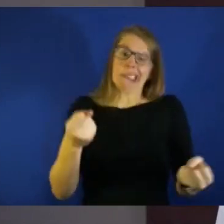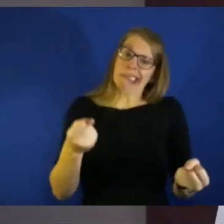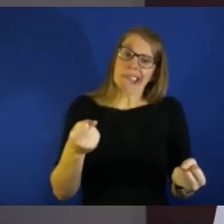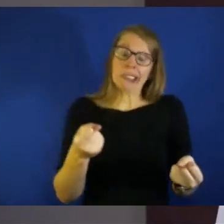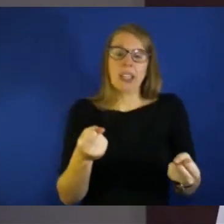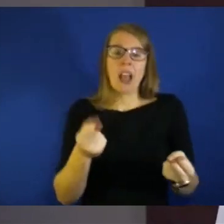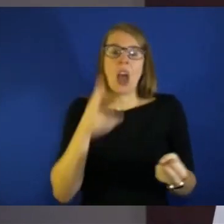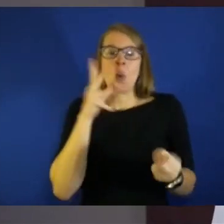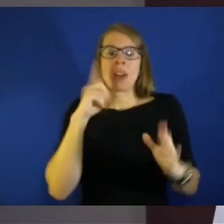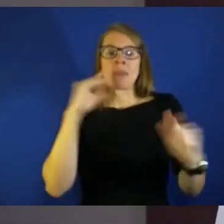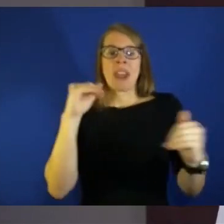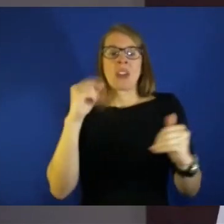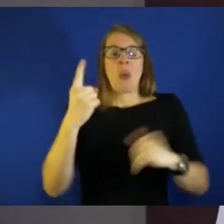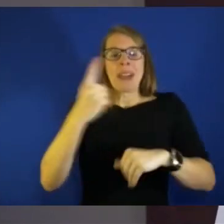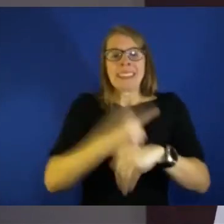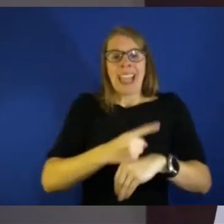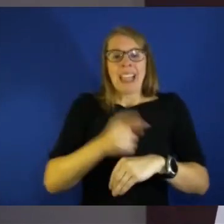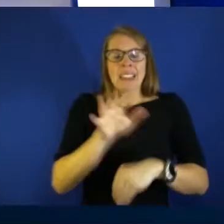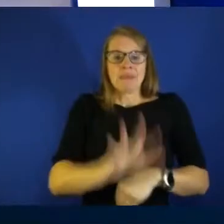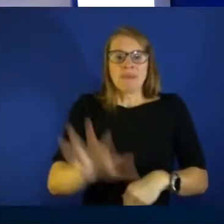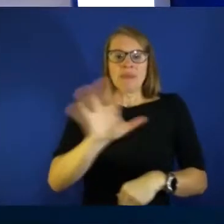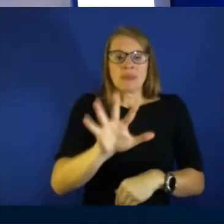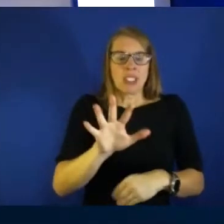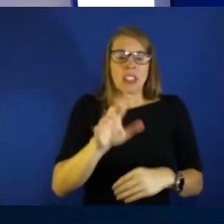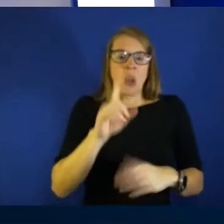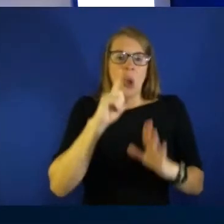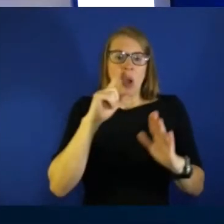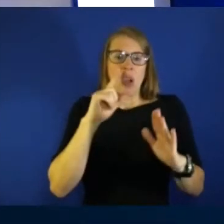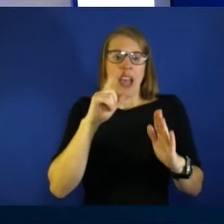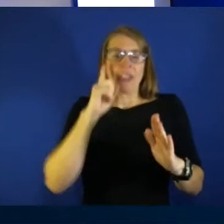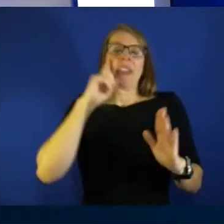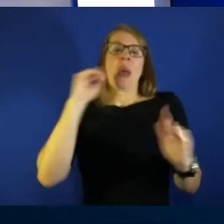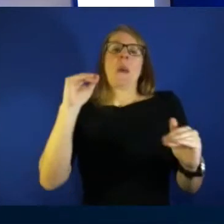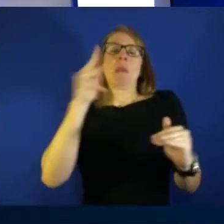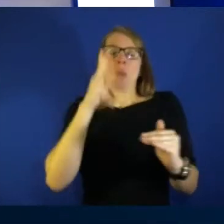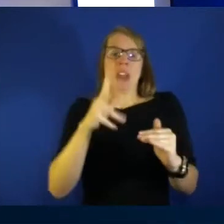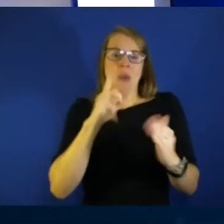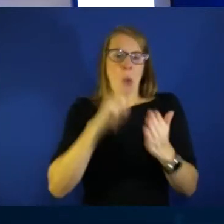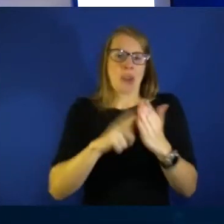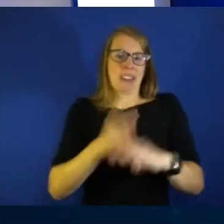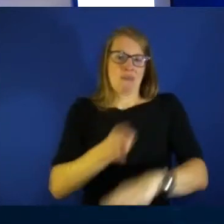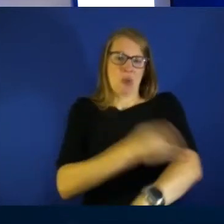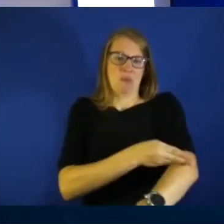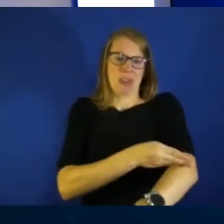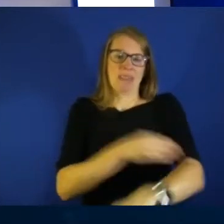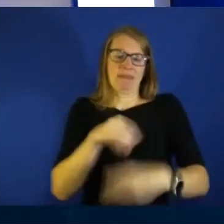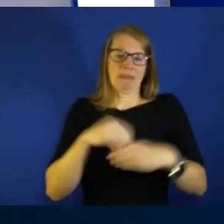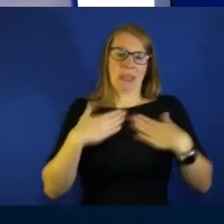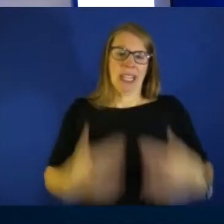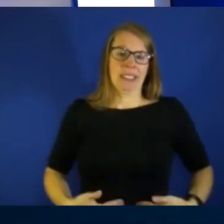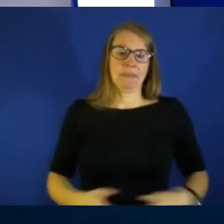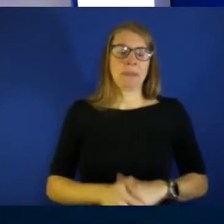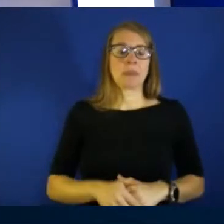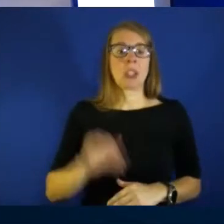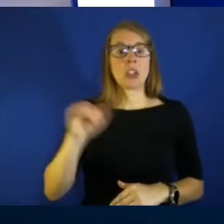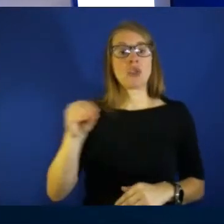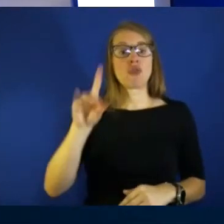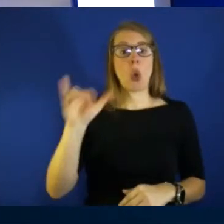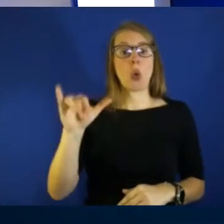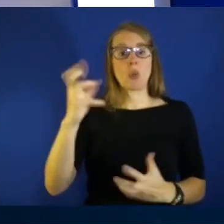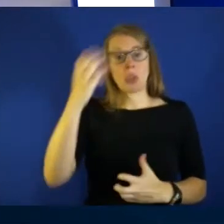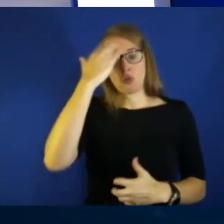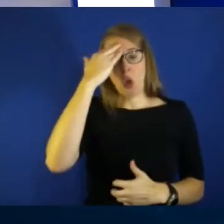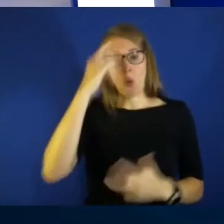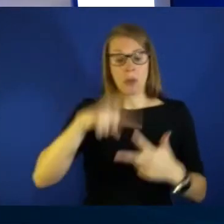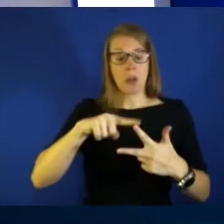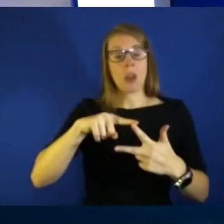showing some signs of improvement too. Couple more questions. Jody wants to know, I'm in healthcare and had Moderna back in December